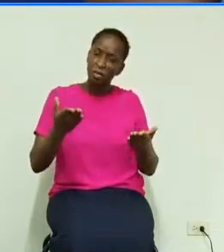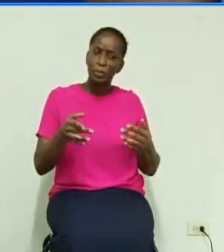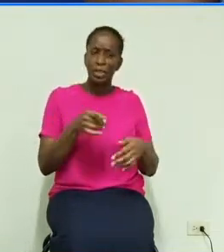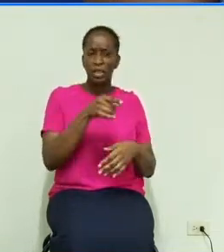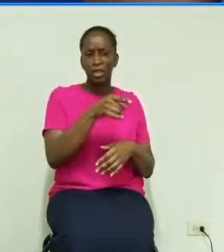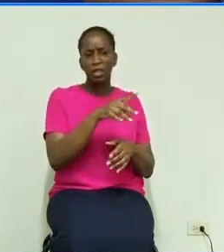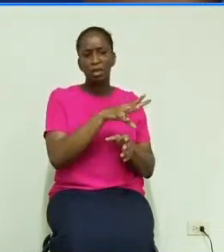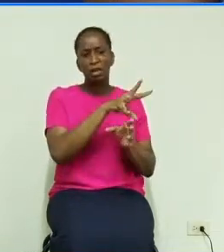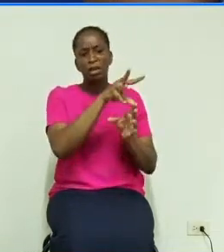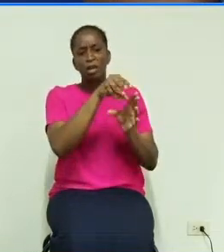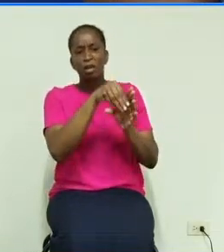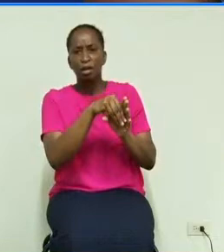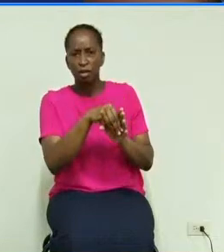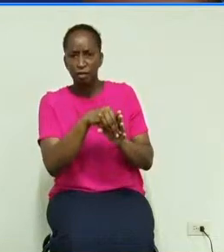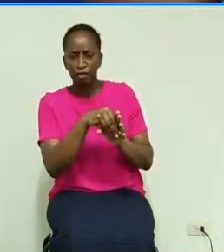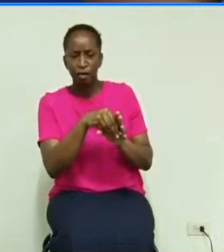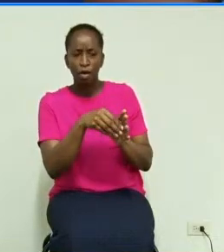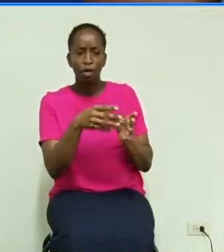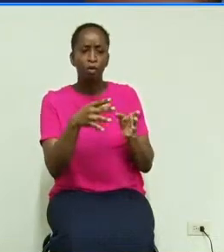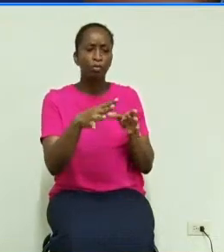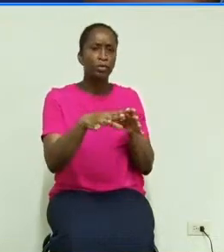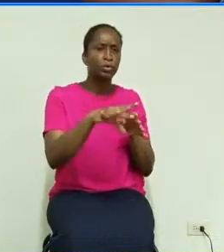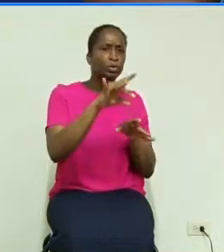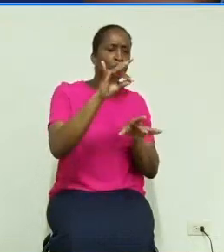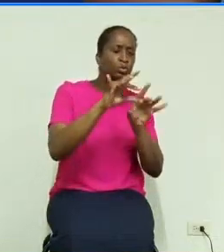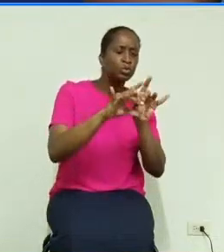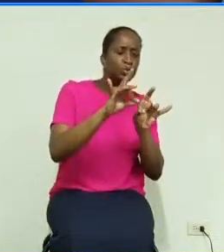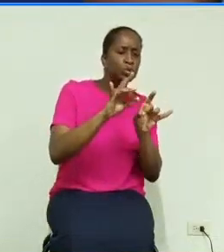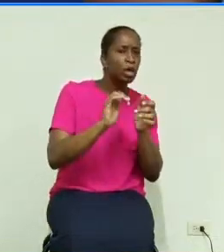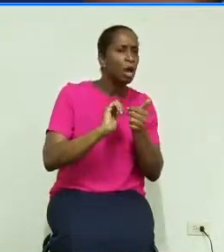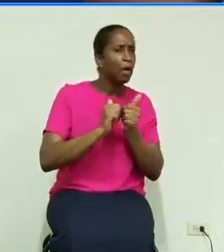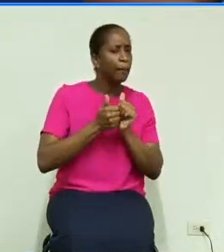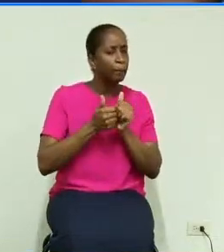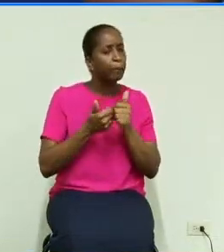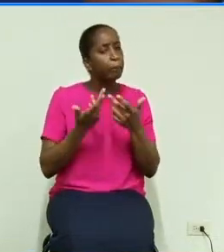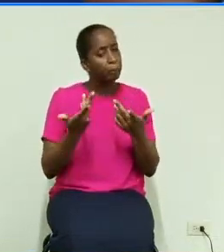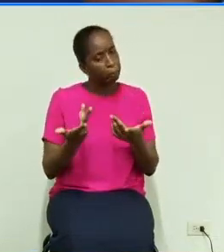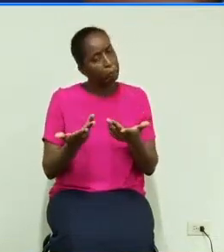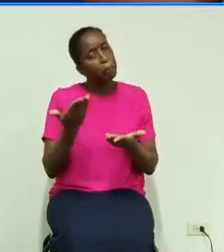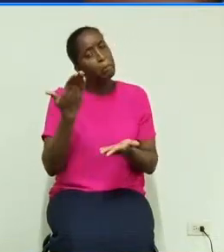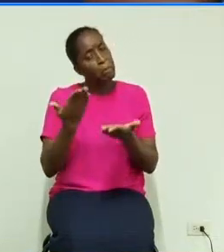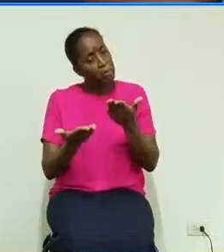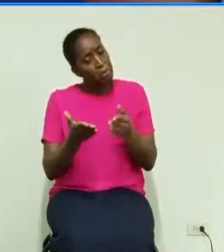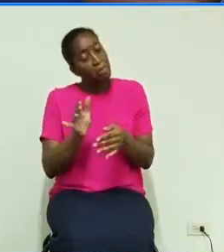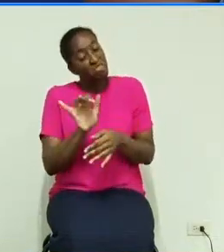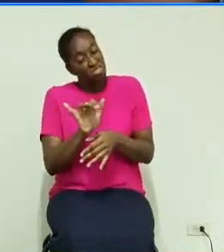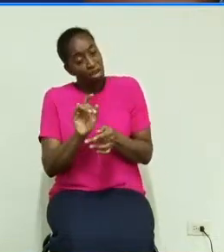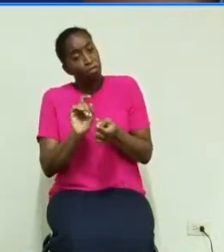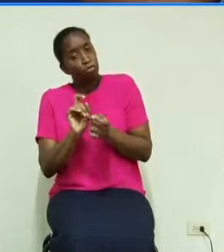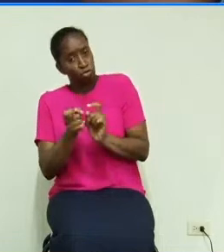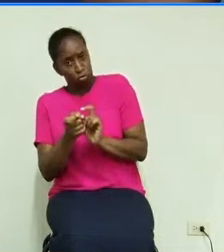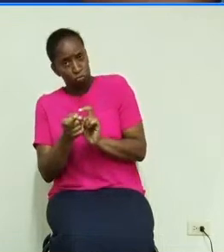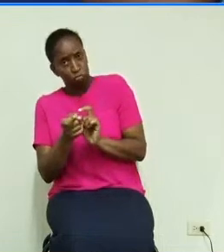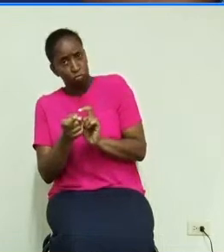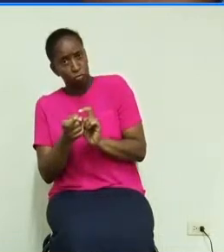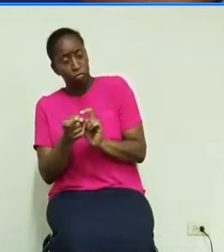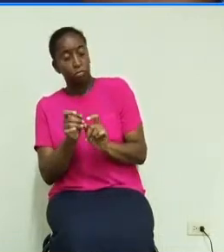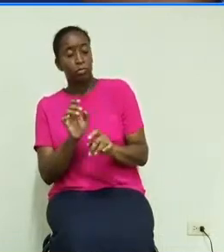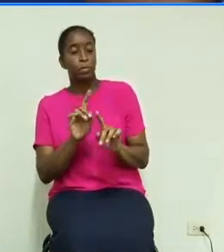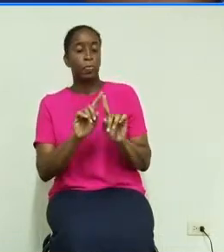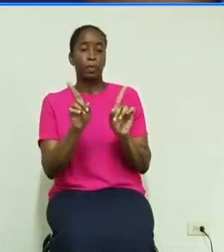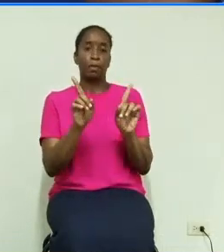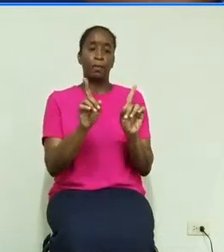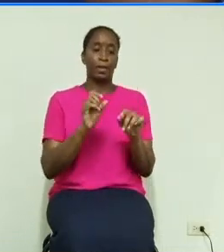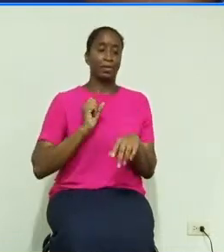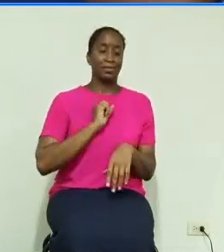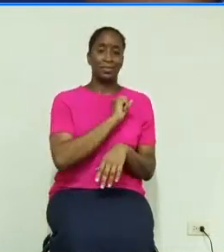together, that is something that should be discussed and considered. But getting rid of it altogether to bring in a wholly